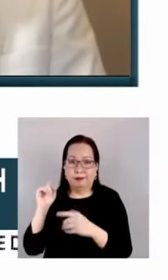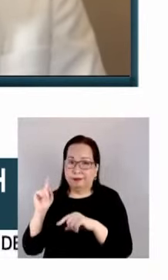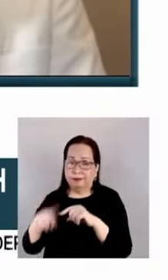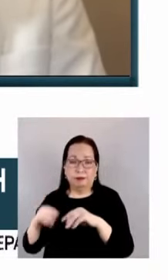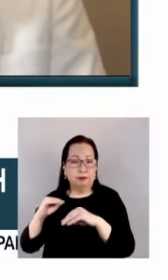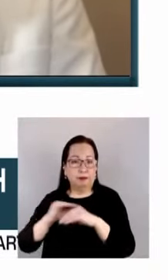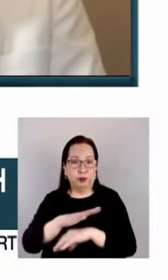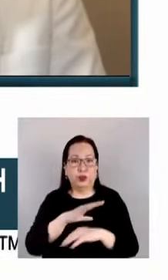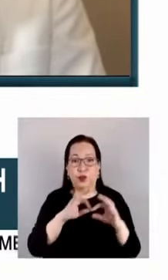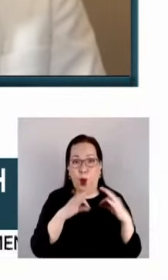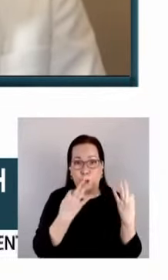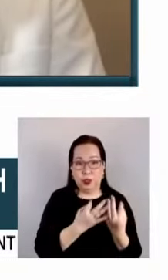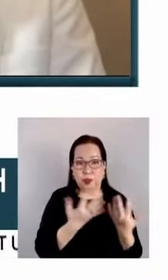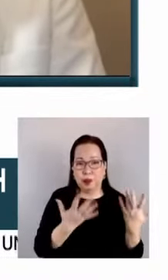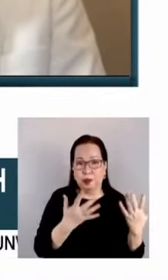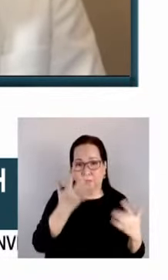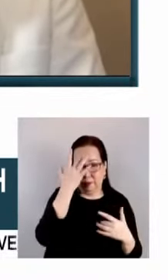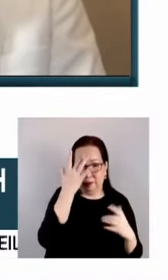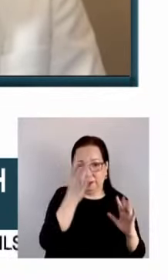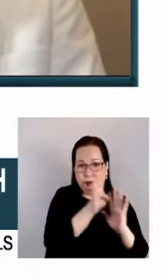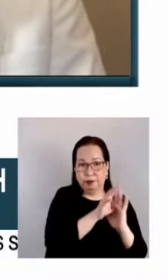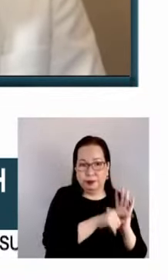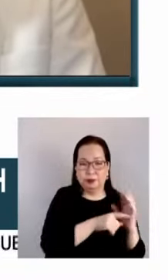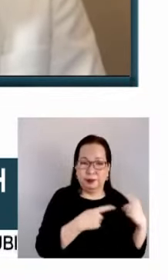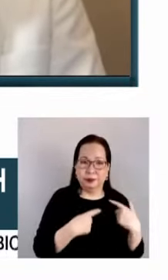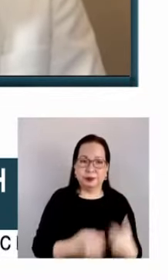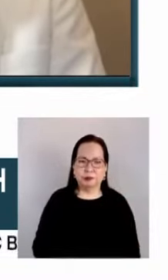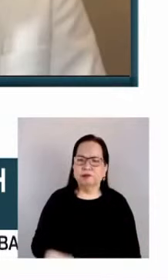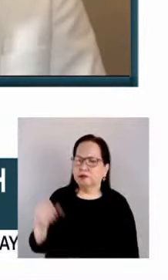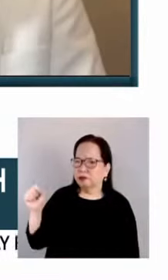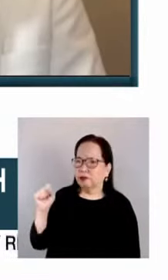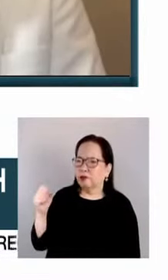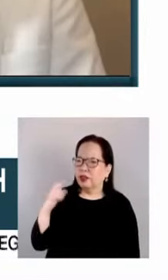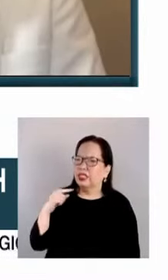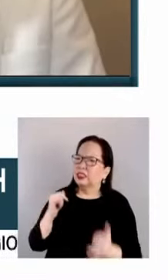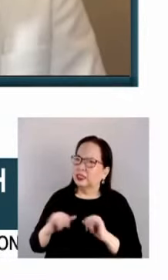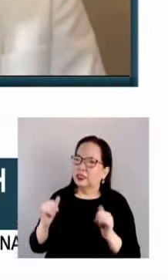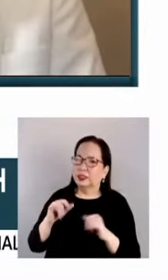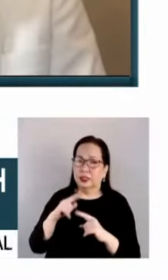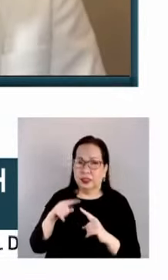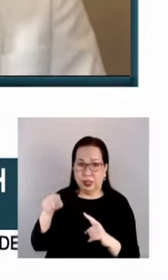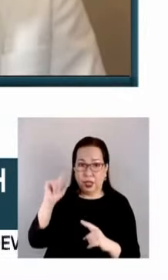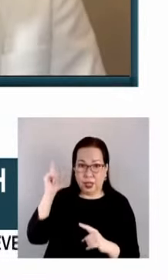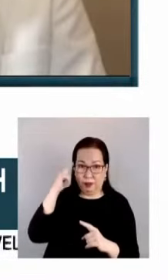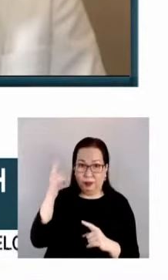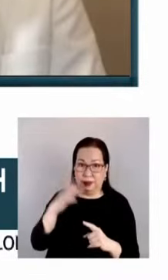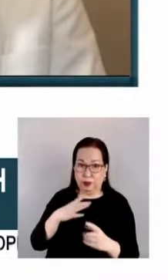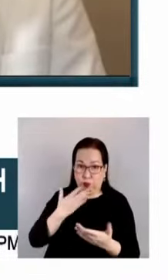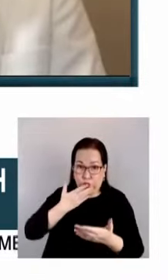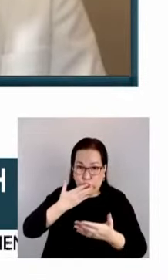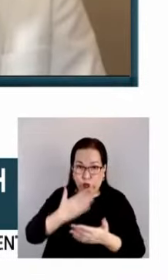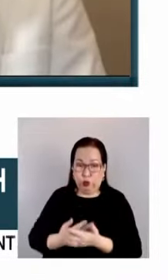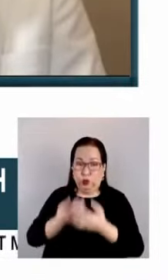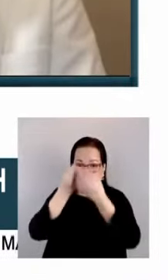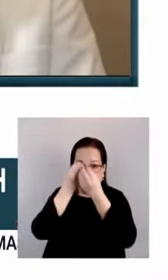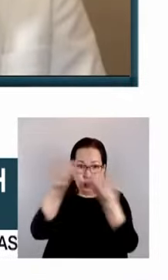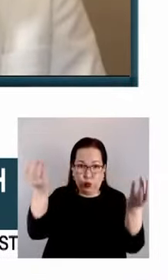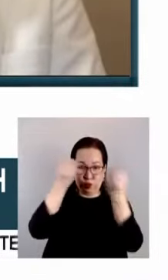same. Do you think that government has been communicating this message across